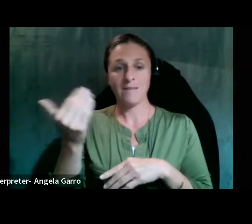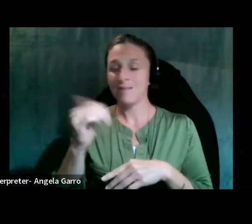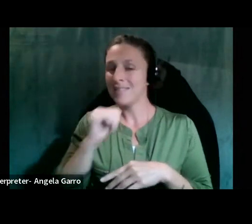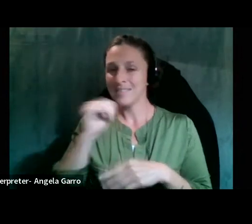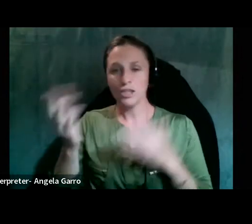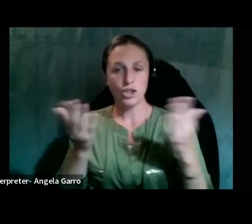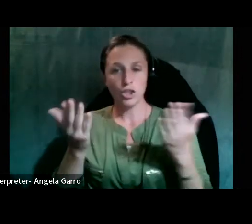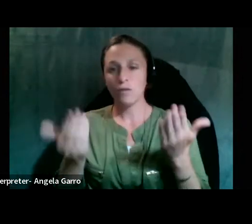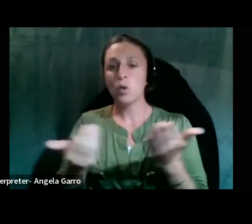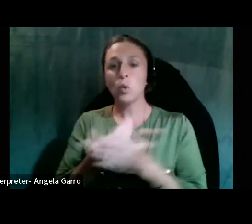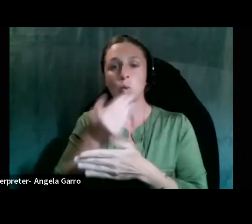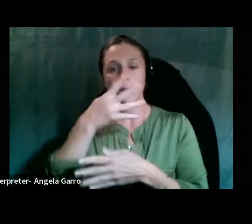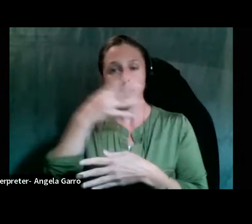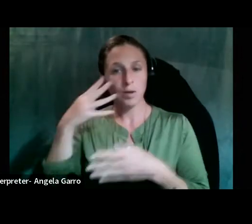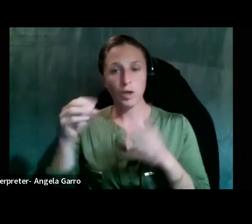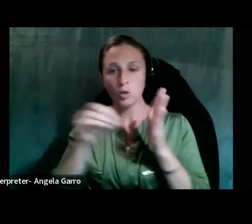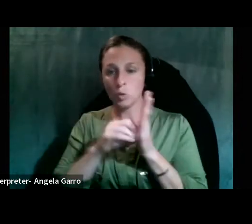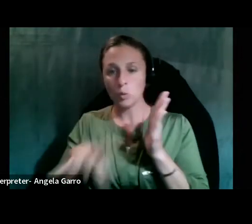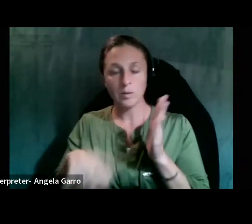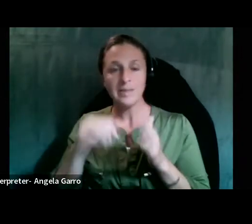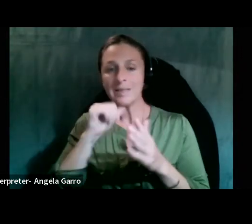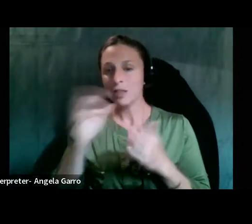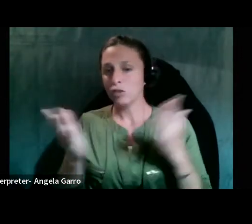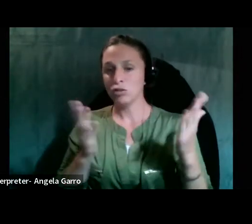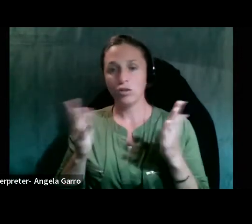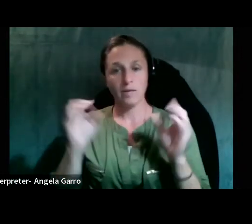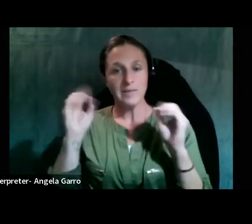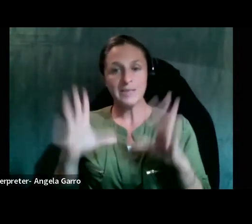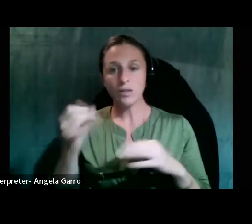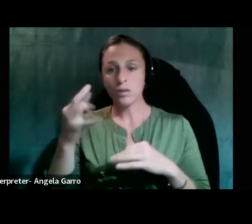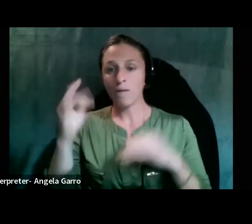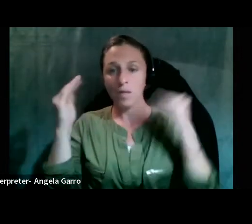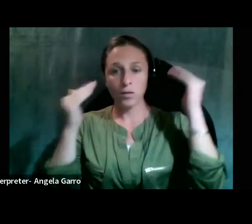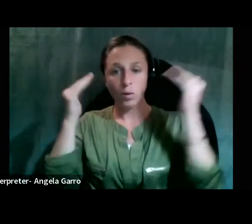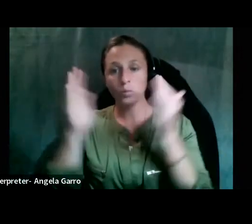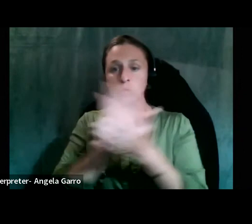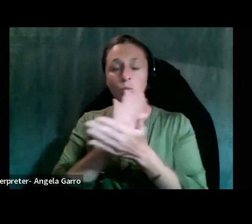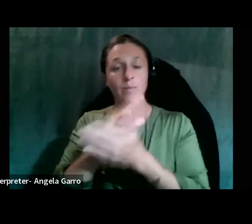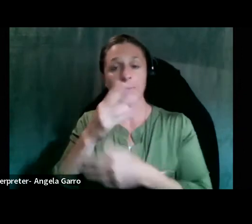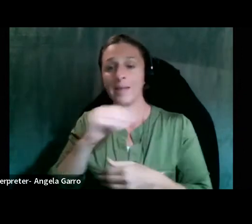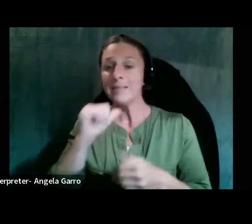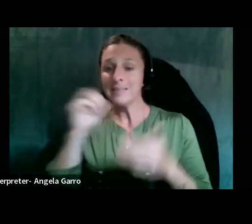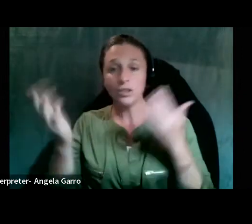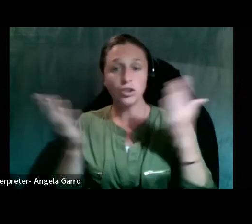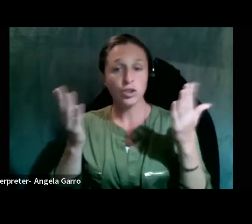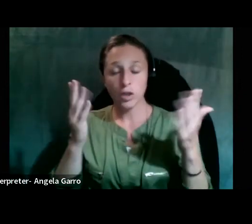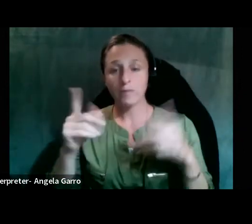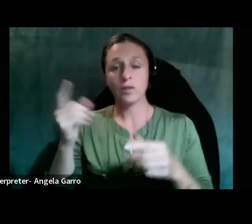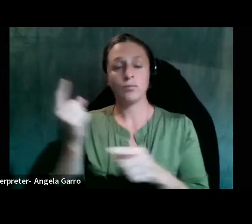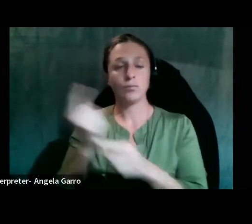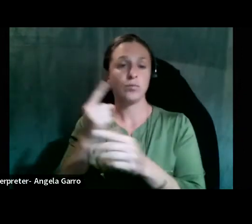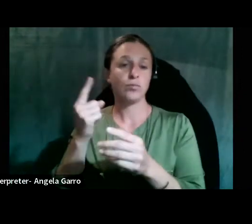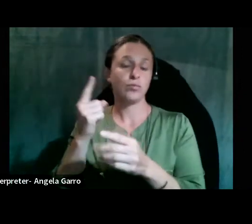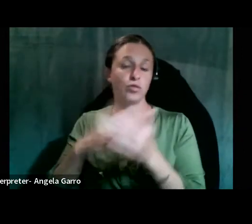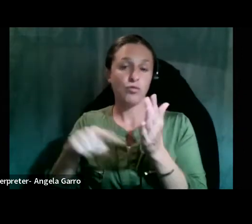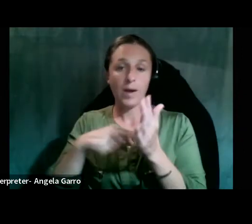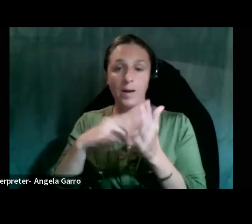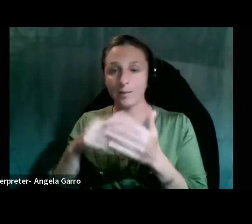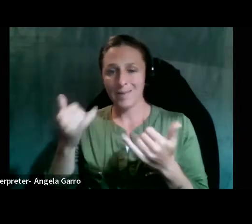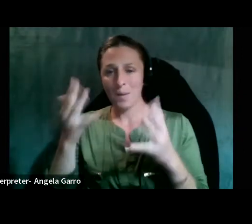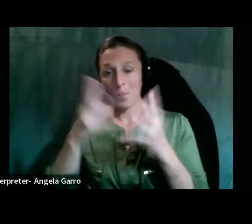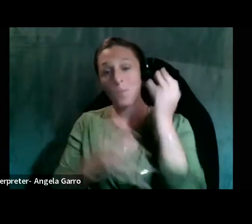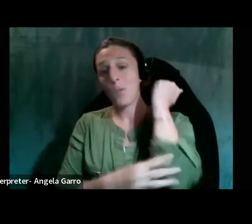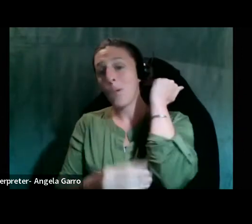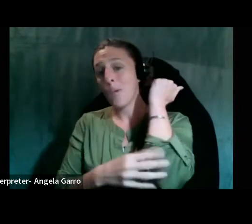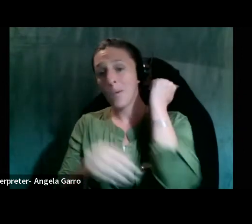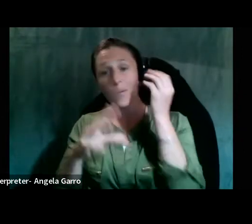immigrant students. It did not serve the teachers of the adult school, and it did not serve to correct the poor culture that currently exists at the